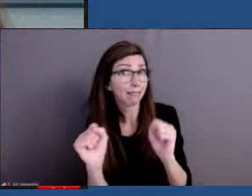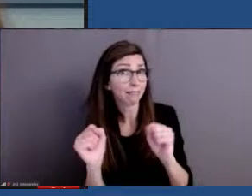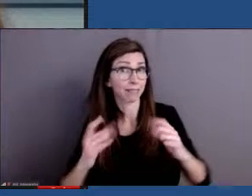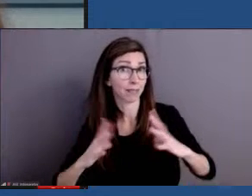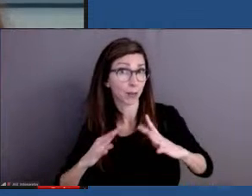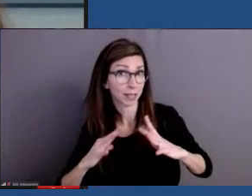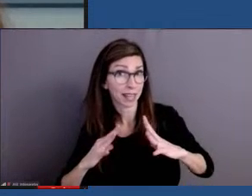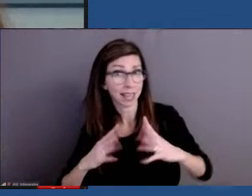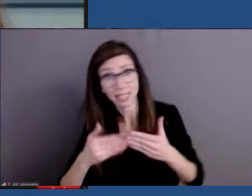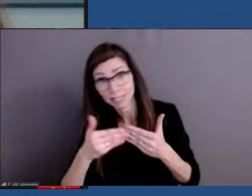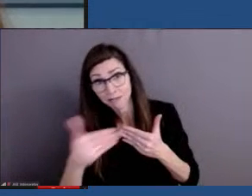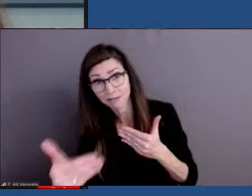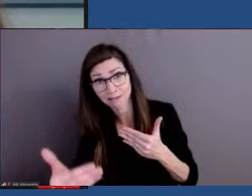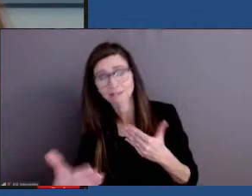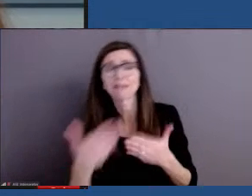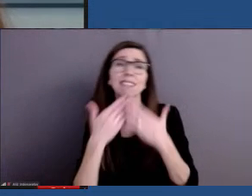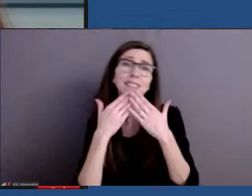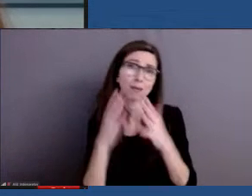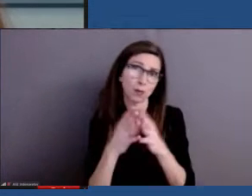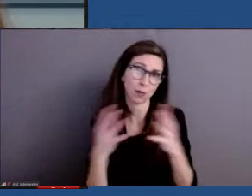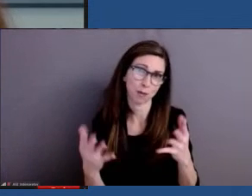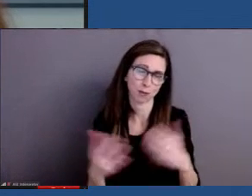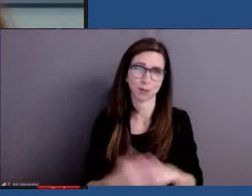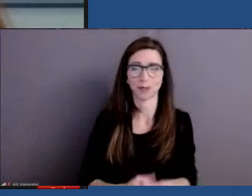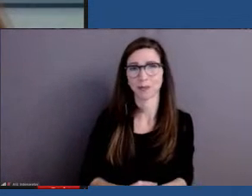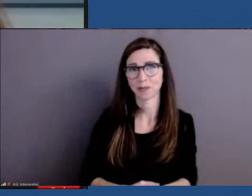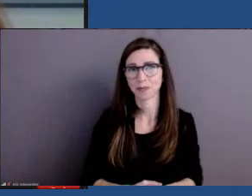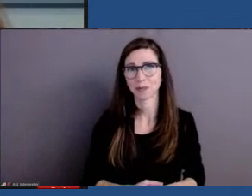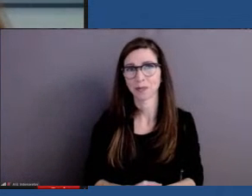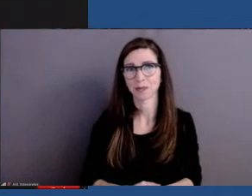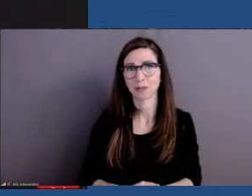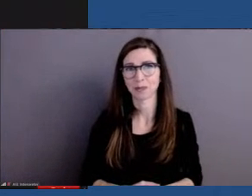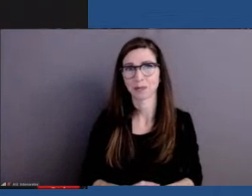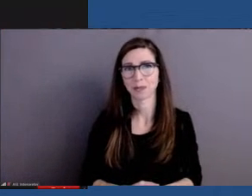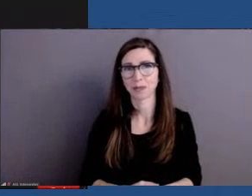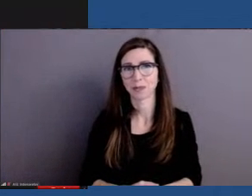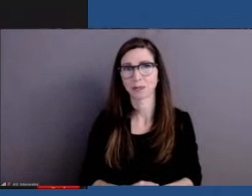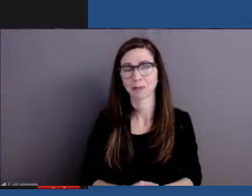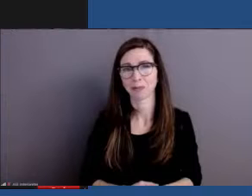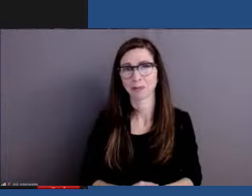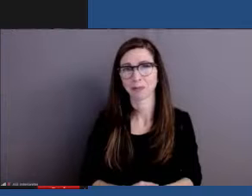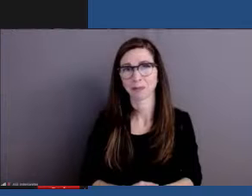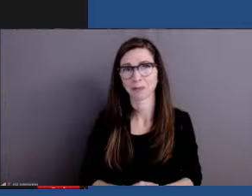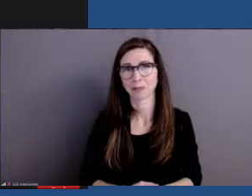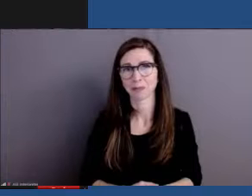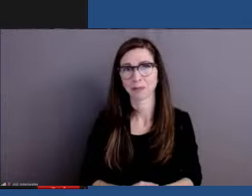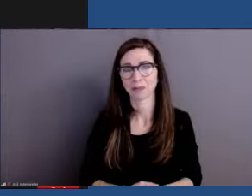you and have a wonderful afternoon and a safe holiday season. Thank you.